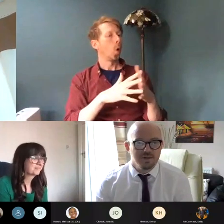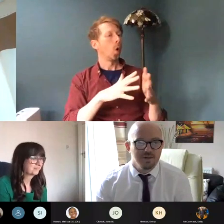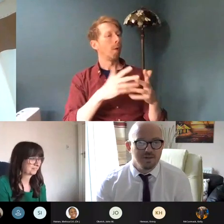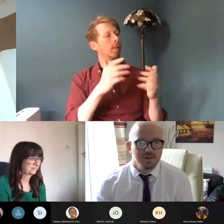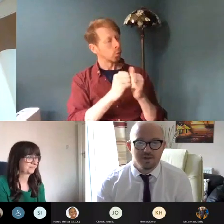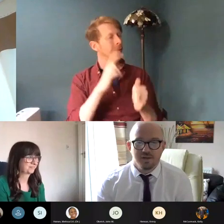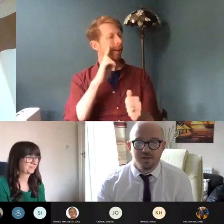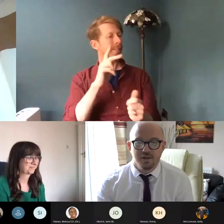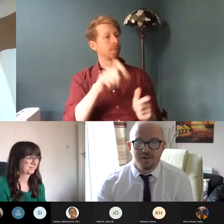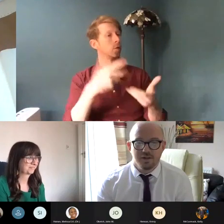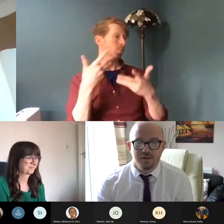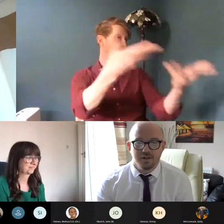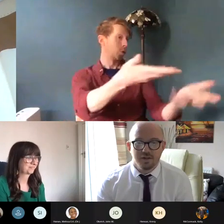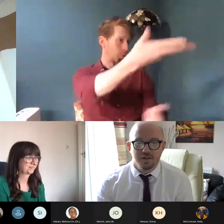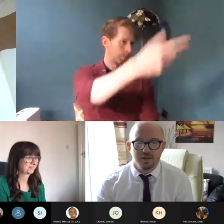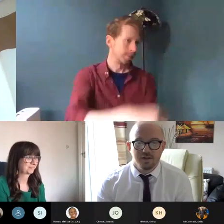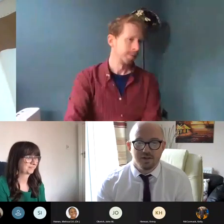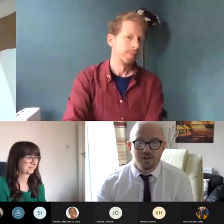to you.